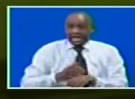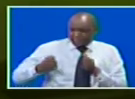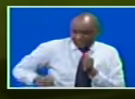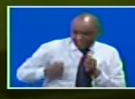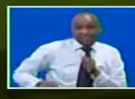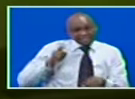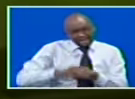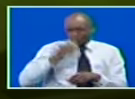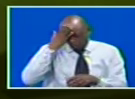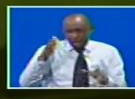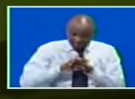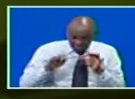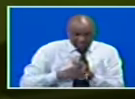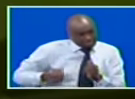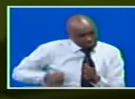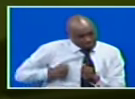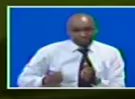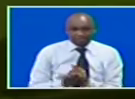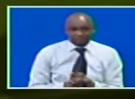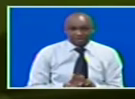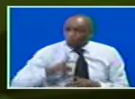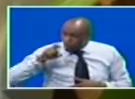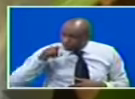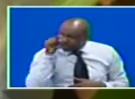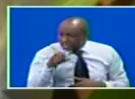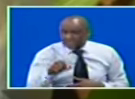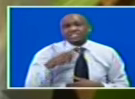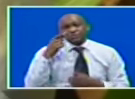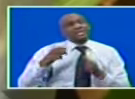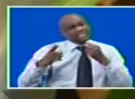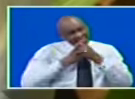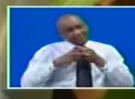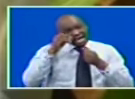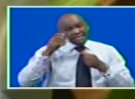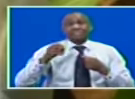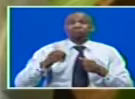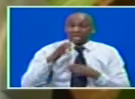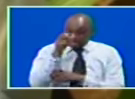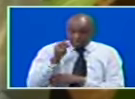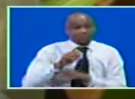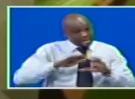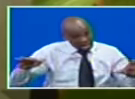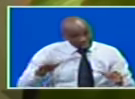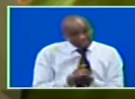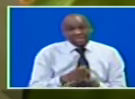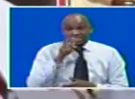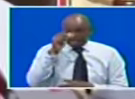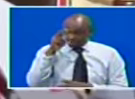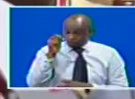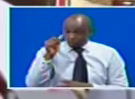once trials are completed. Armyworms have been reported in over 700 hectares of farmland in Trans